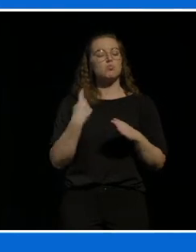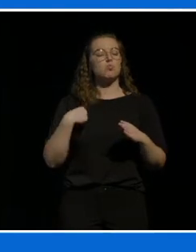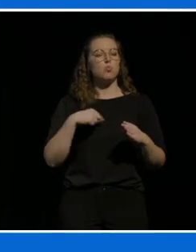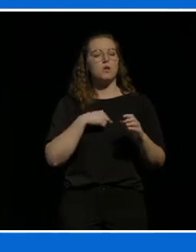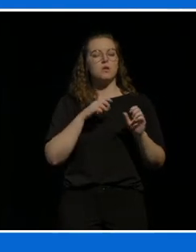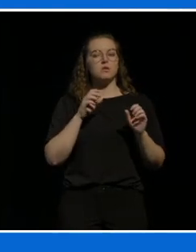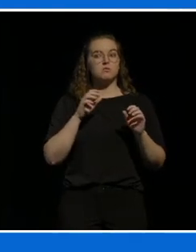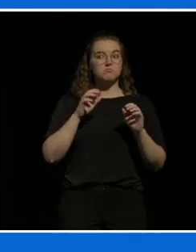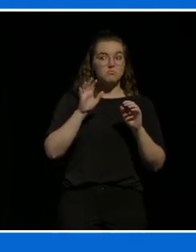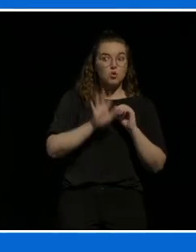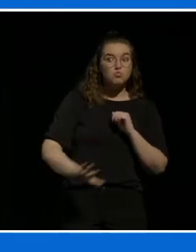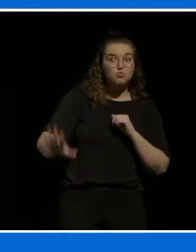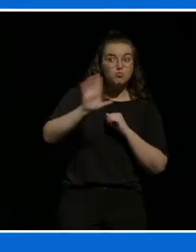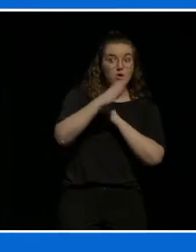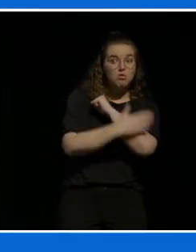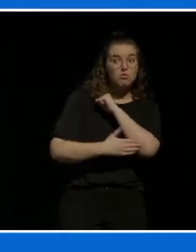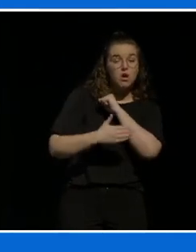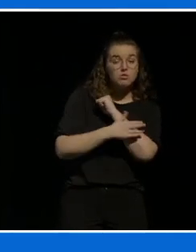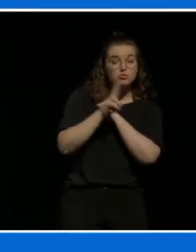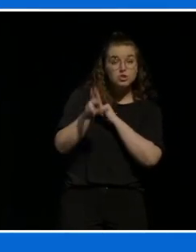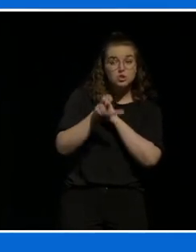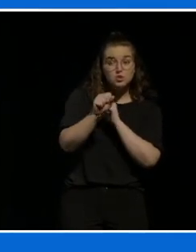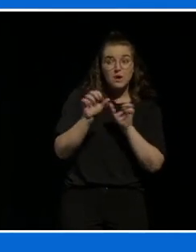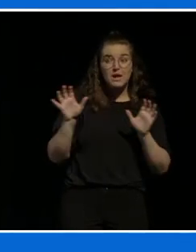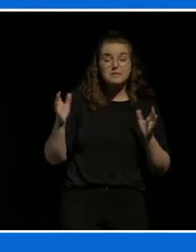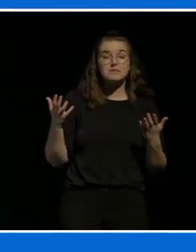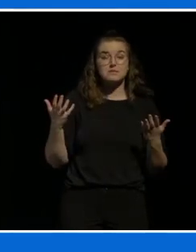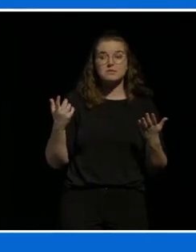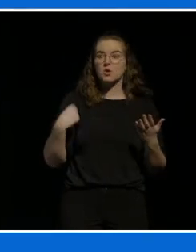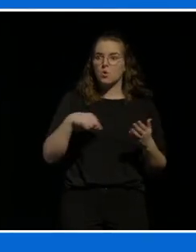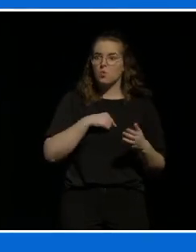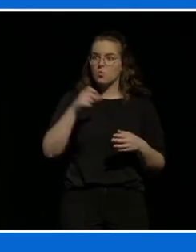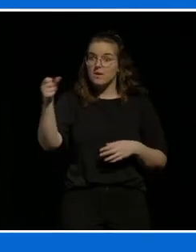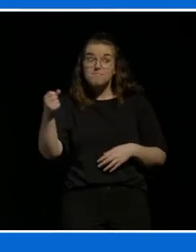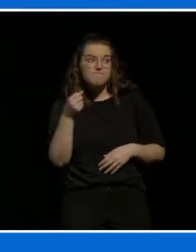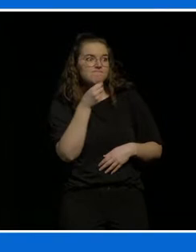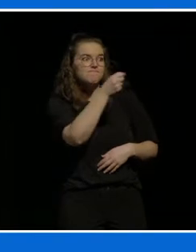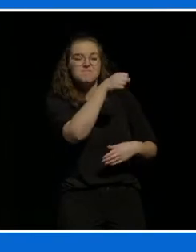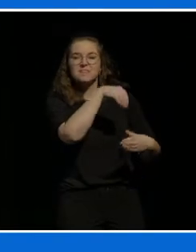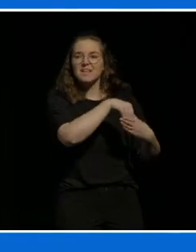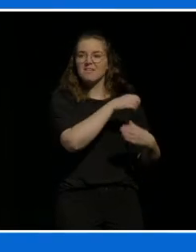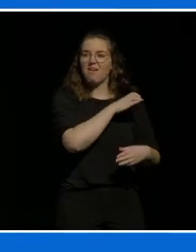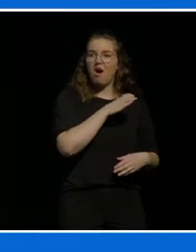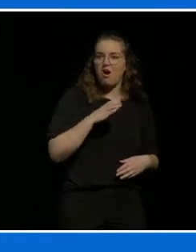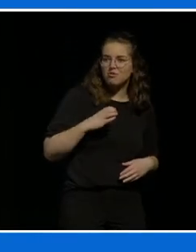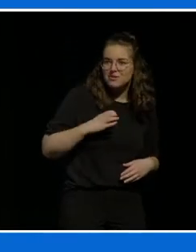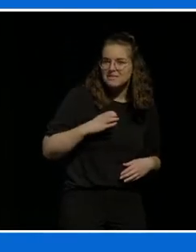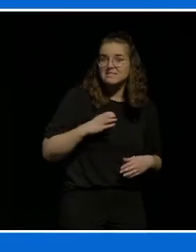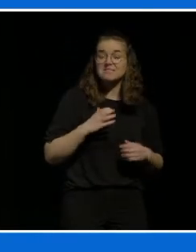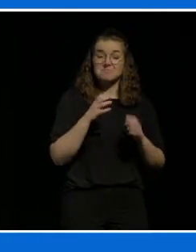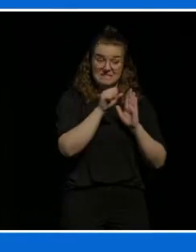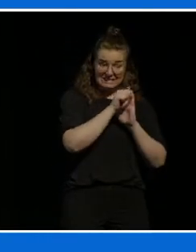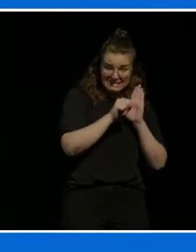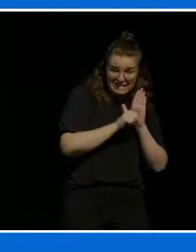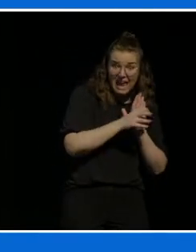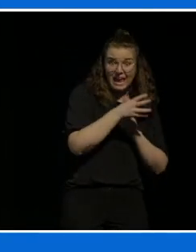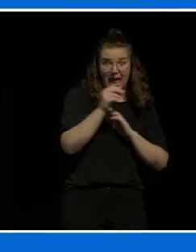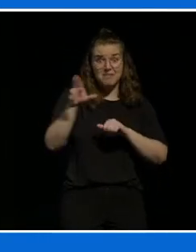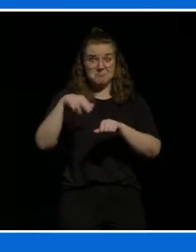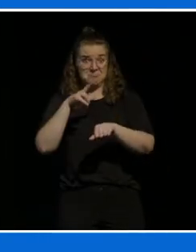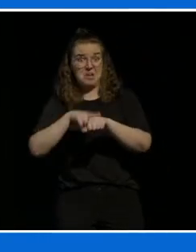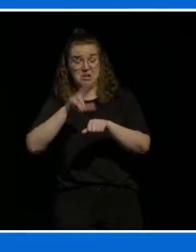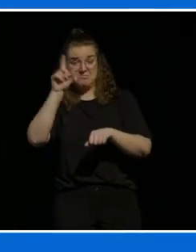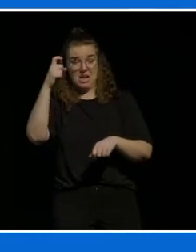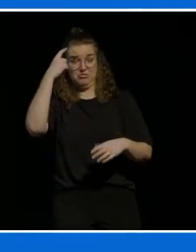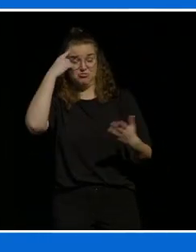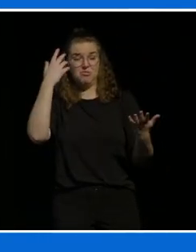youth from around the United States into positions within the Congress, both statewide and nationally, to give you,